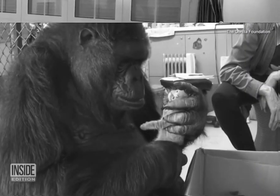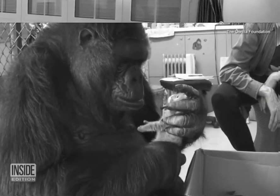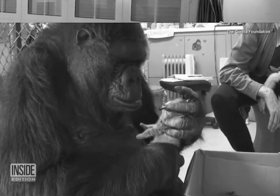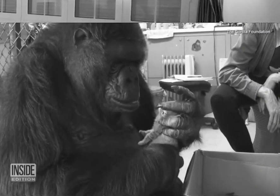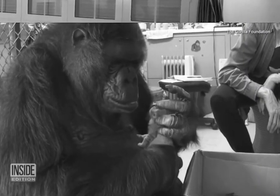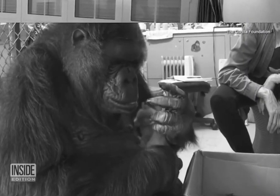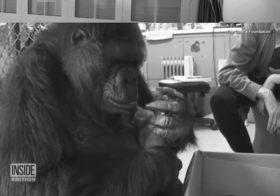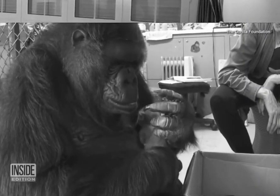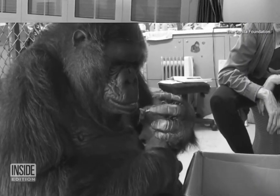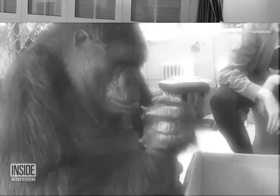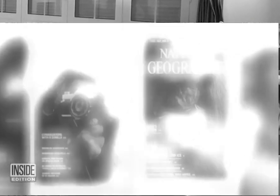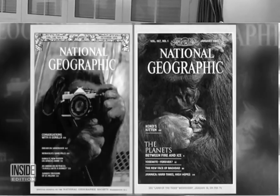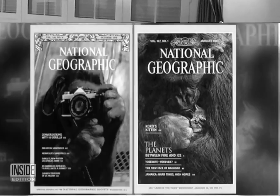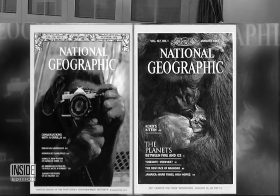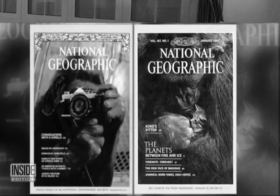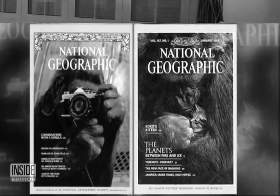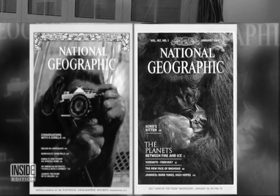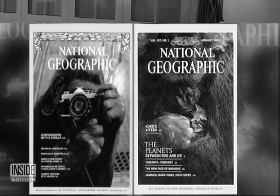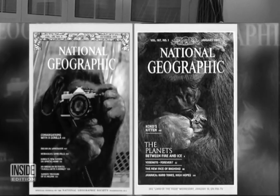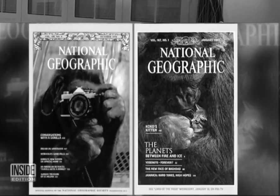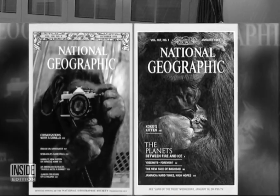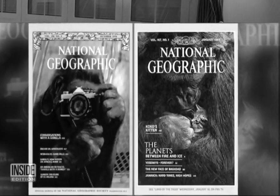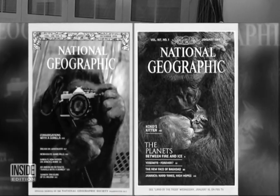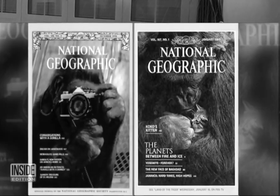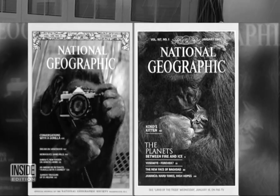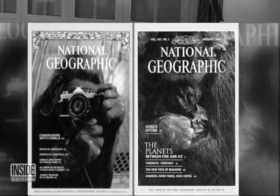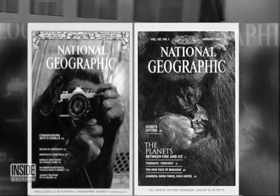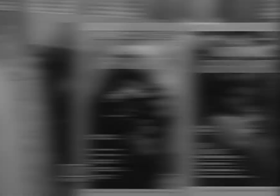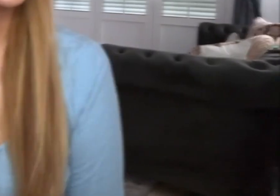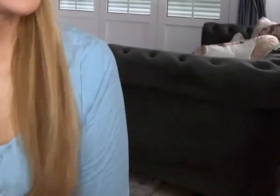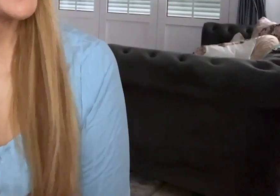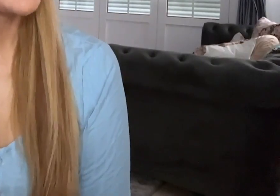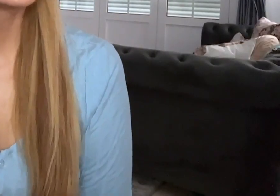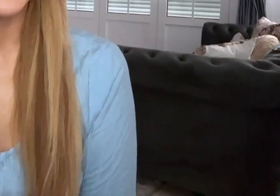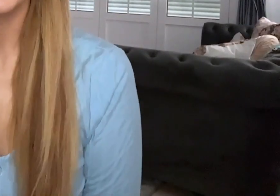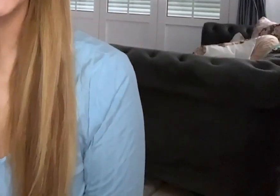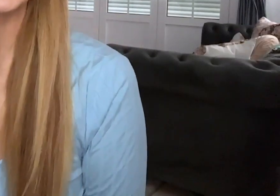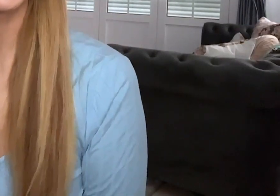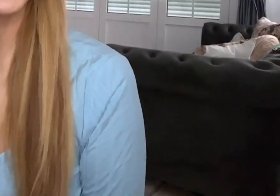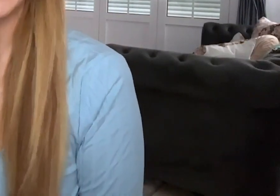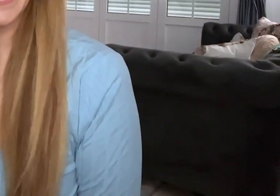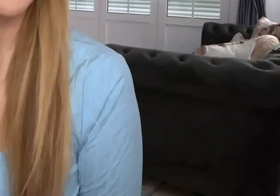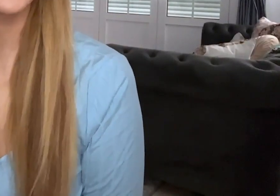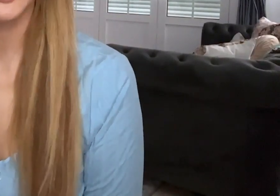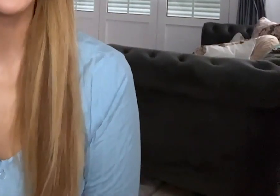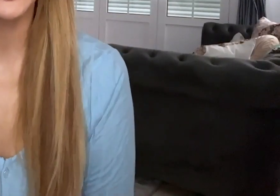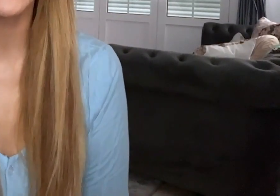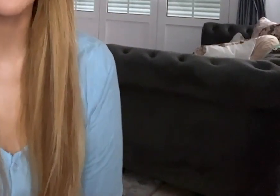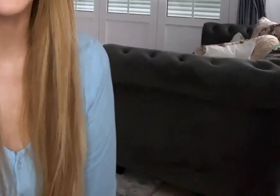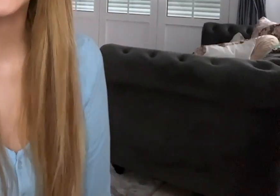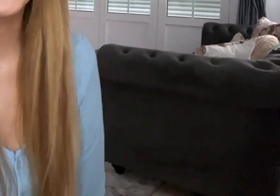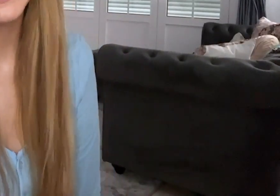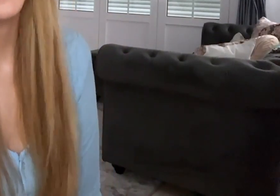Has died at the age of 46. She graced the cover of National Geographic. So today we're going to check out